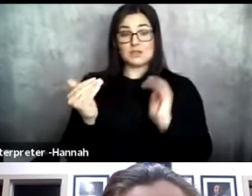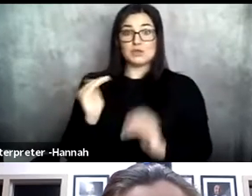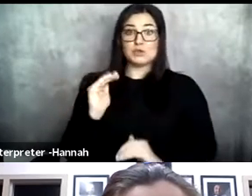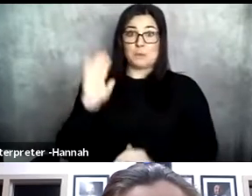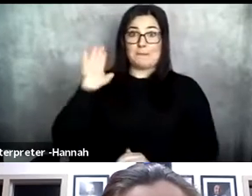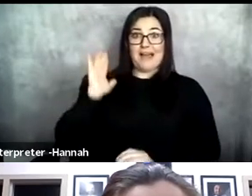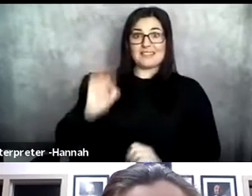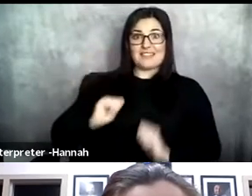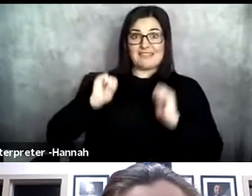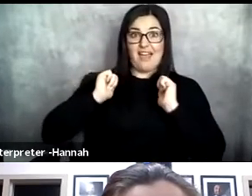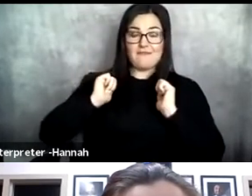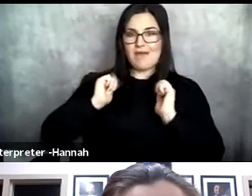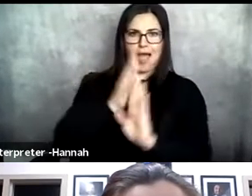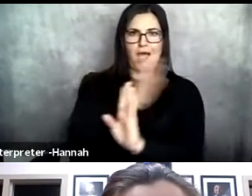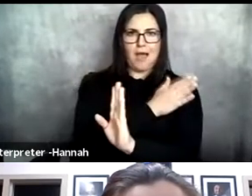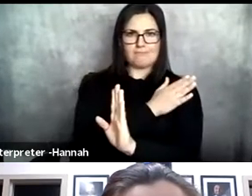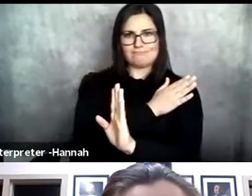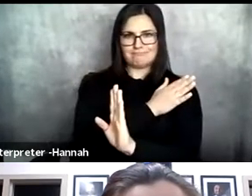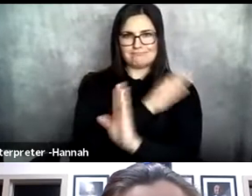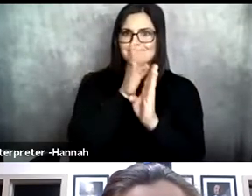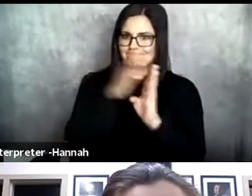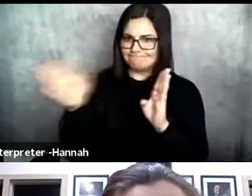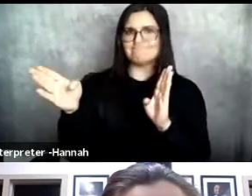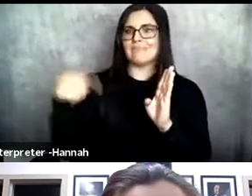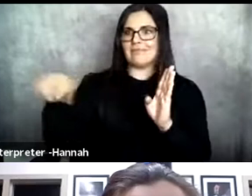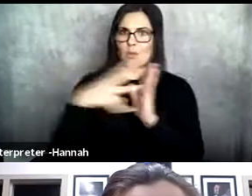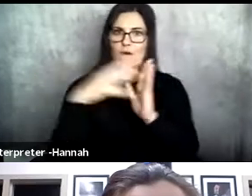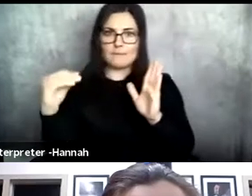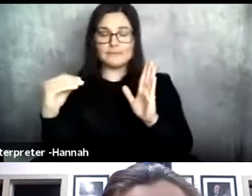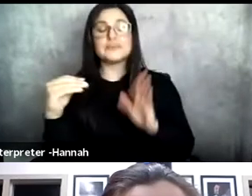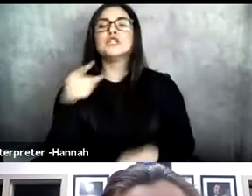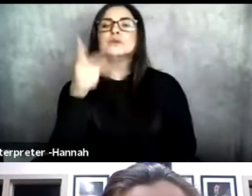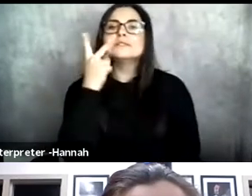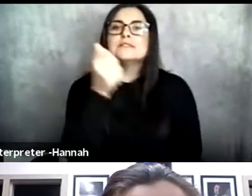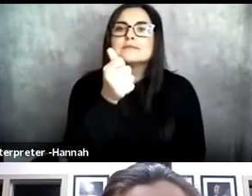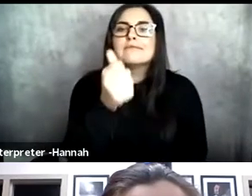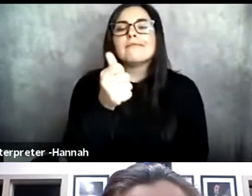were. And I'm pretty sure that you look at yourself in a different